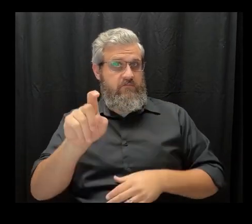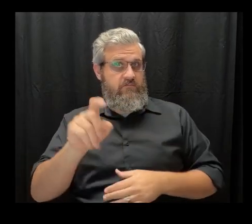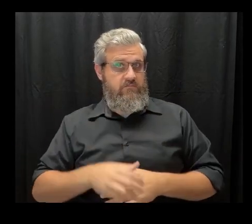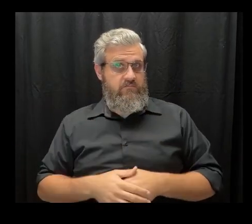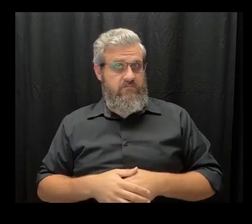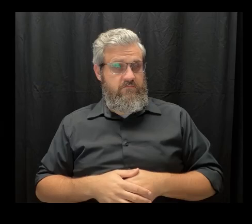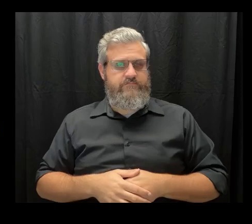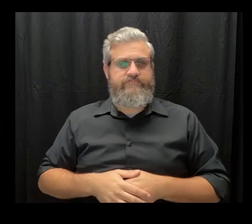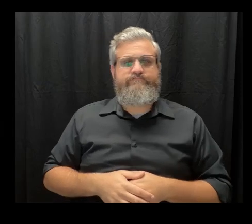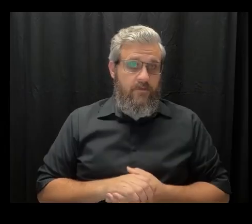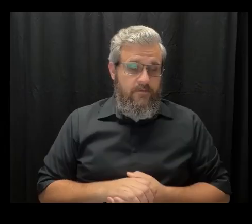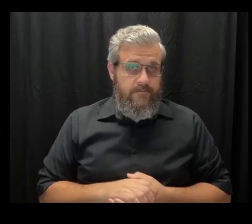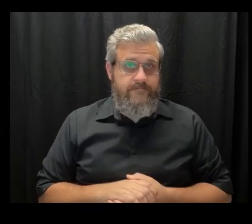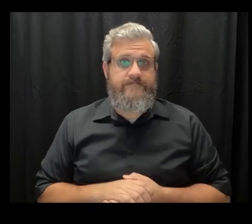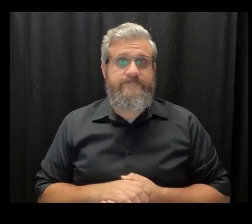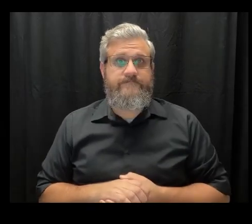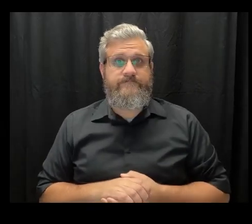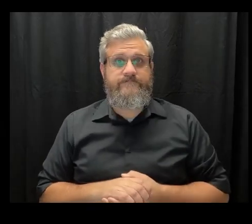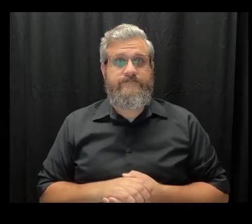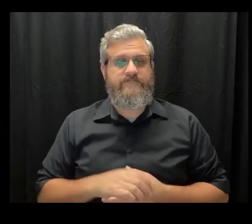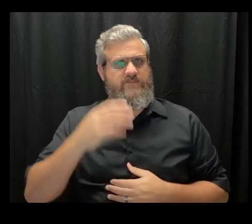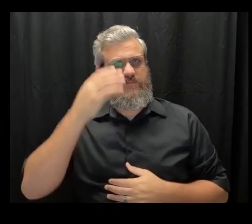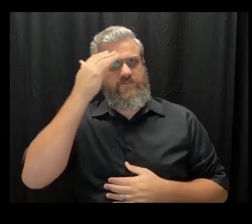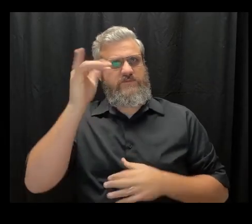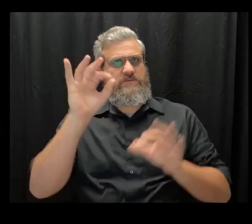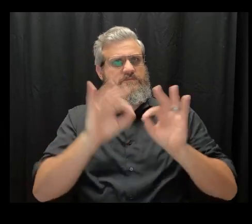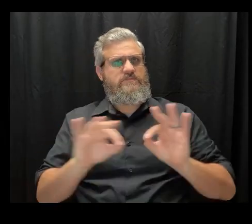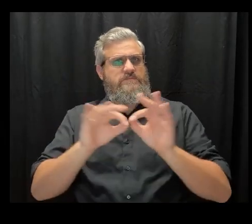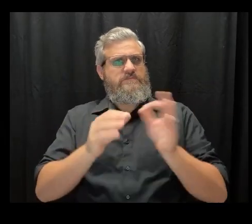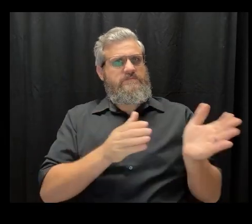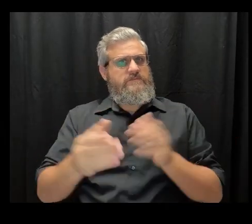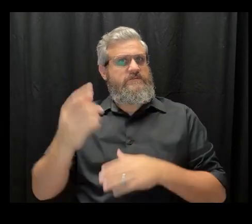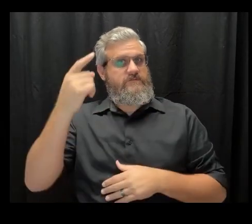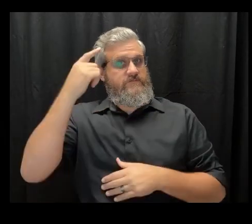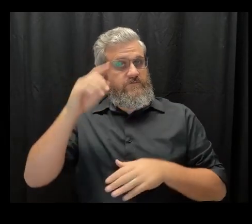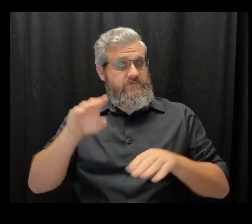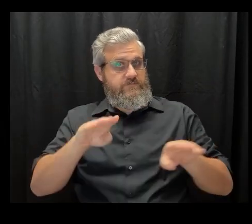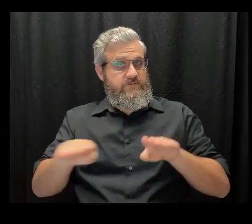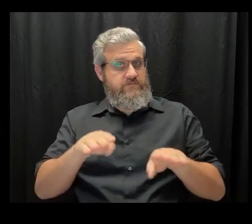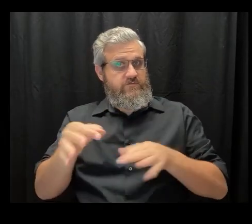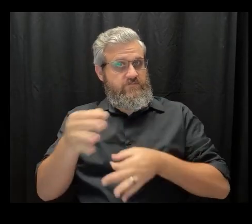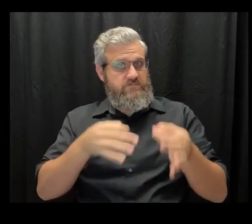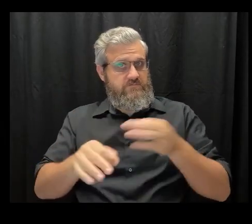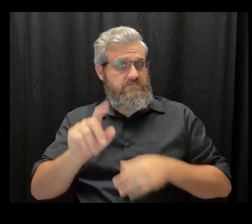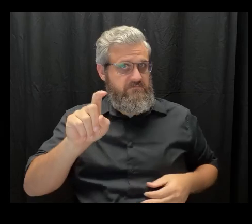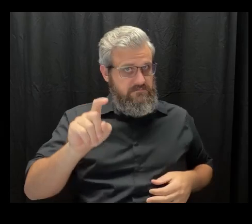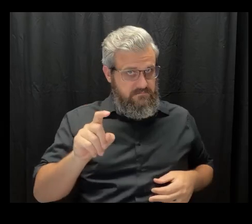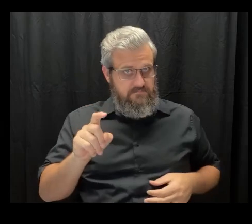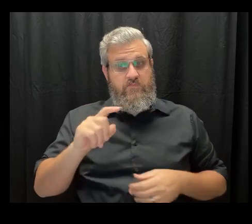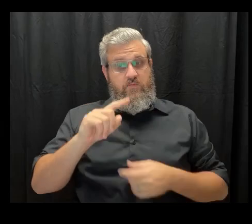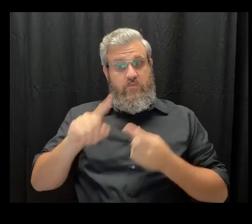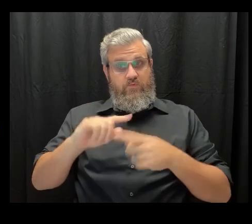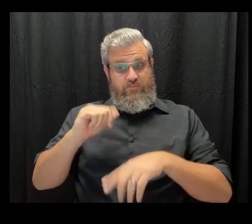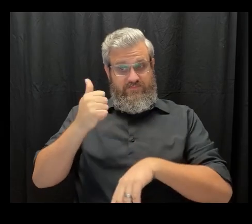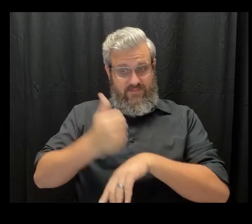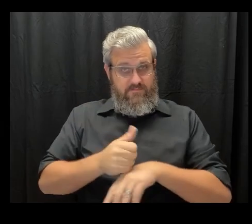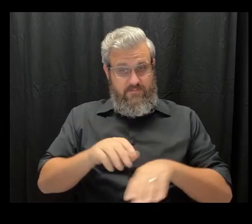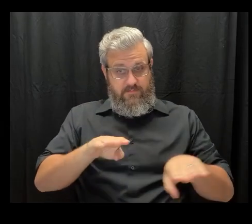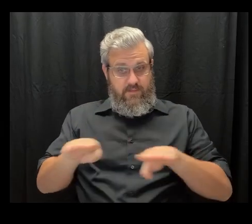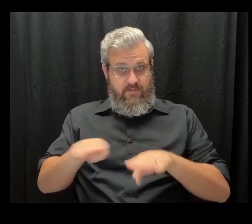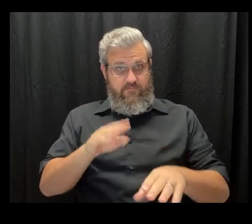Why is it important to plan for behavior replacements when establishing behavior interventions? First, the Individuals